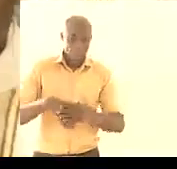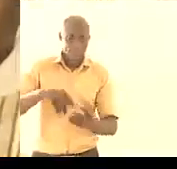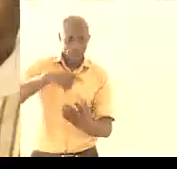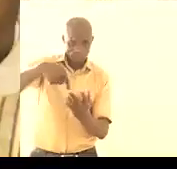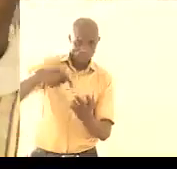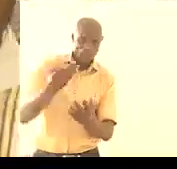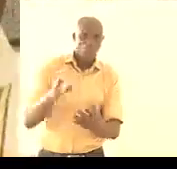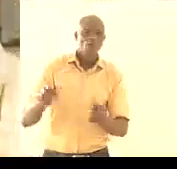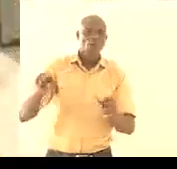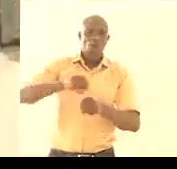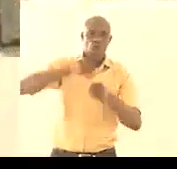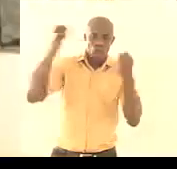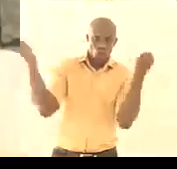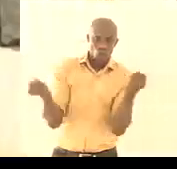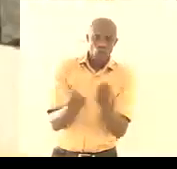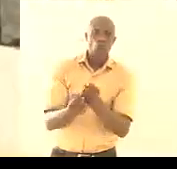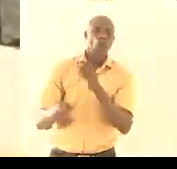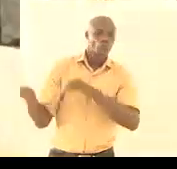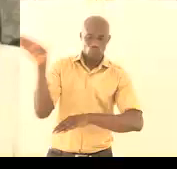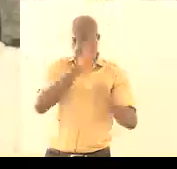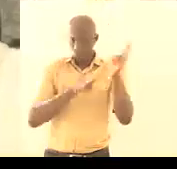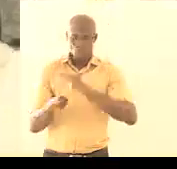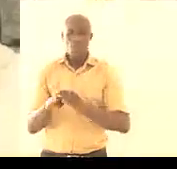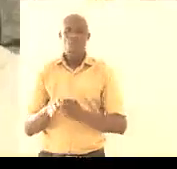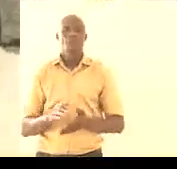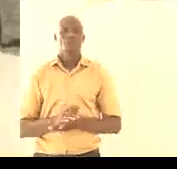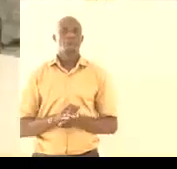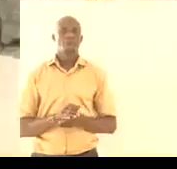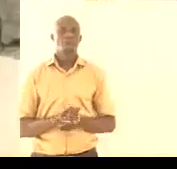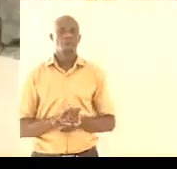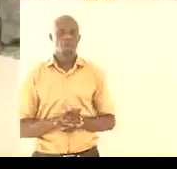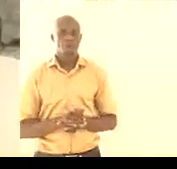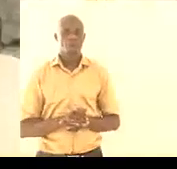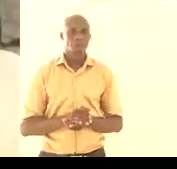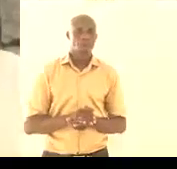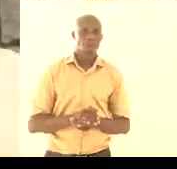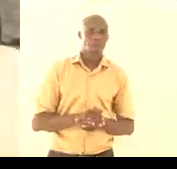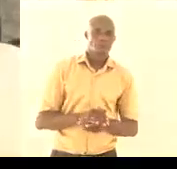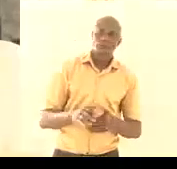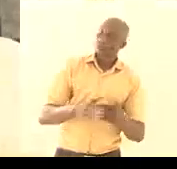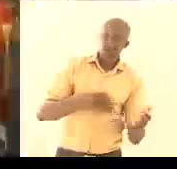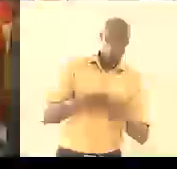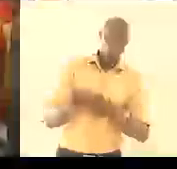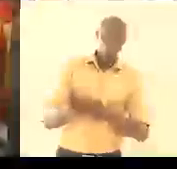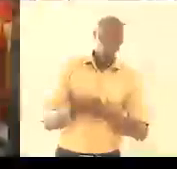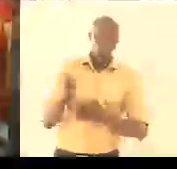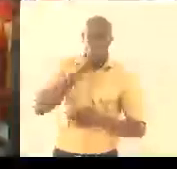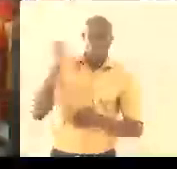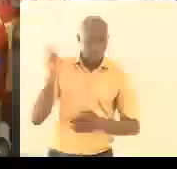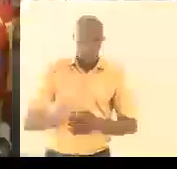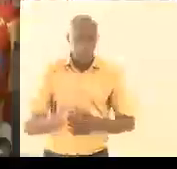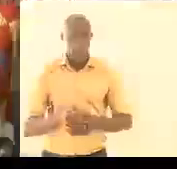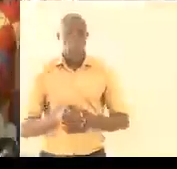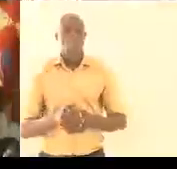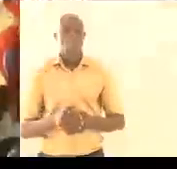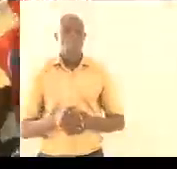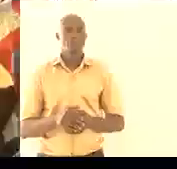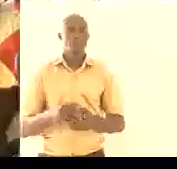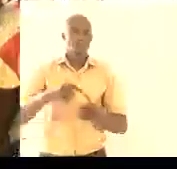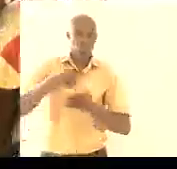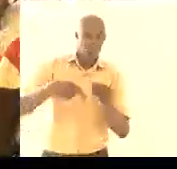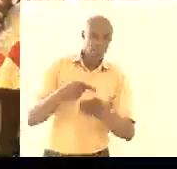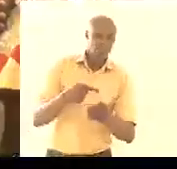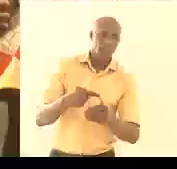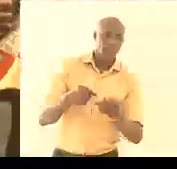midst of what? Social turbulence and turmoil. In spite of widespread criminality and terrorist